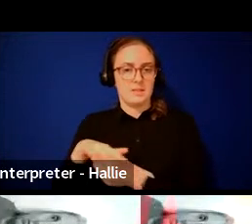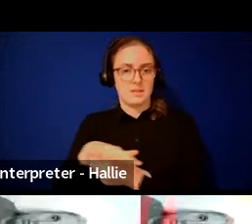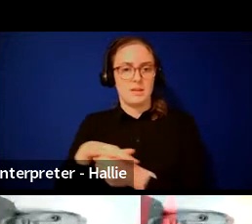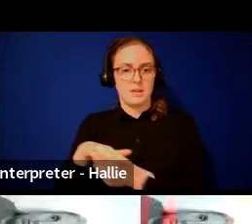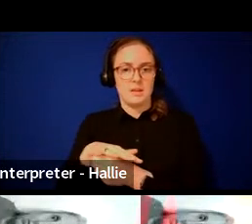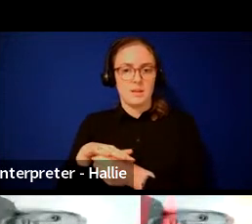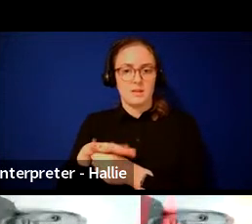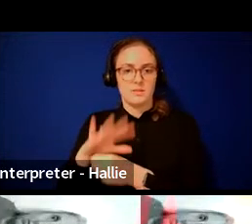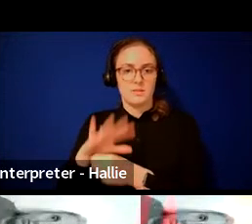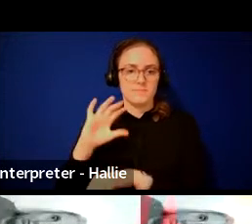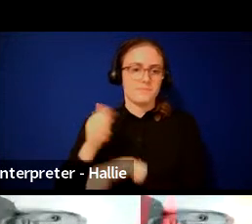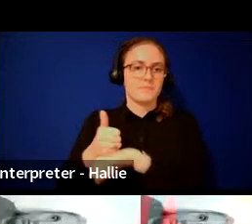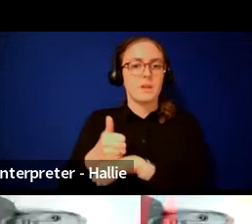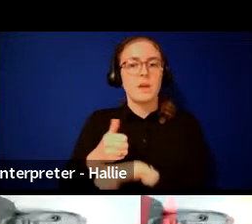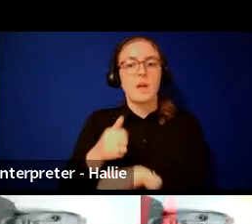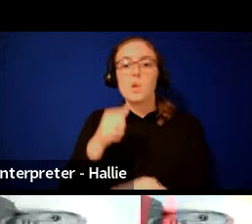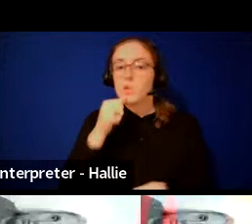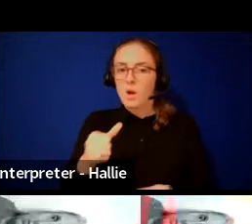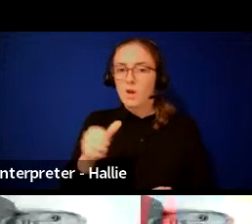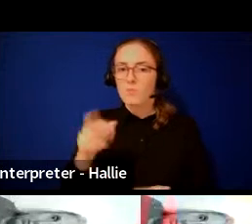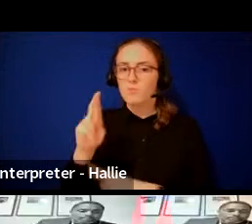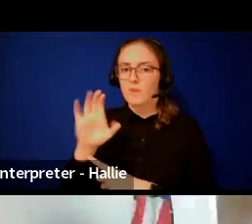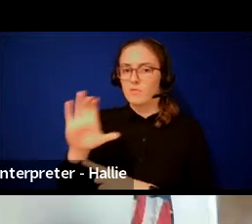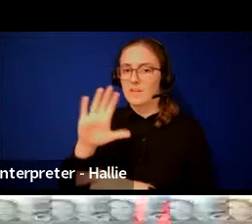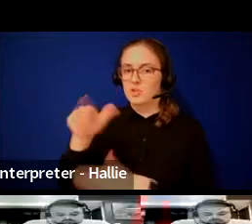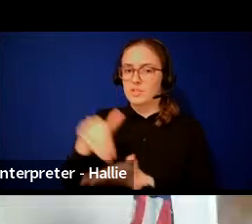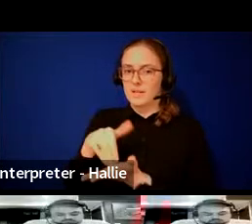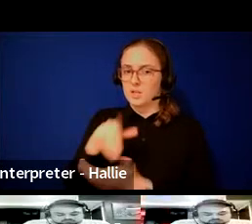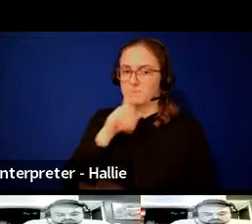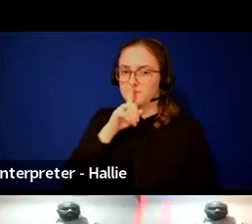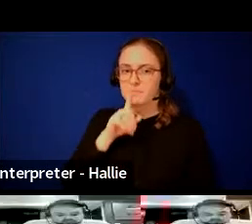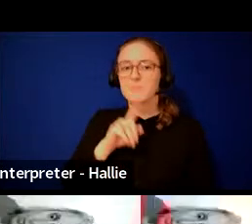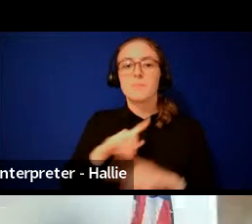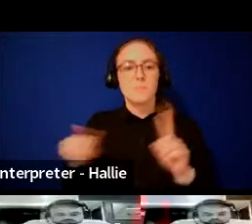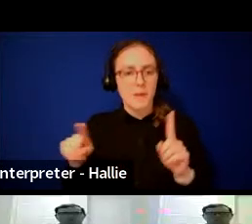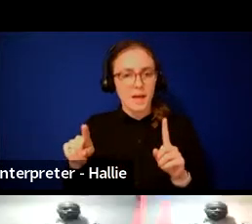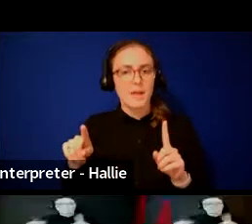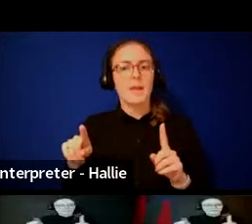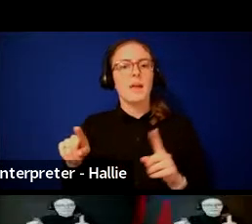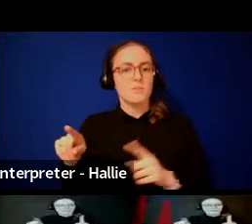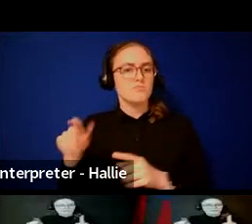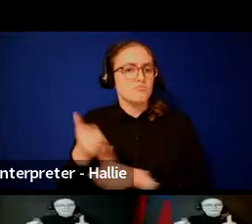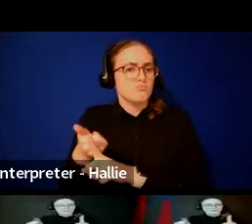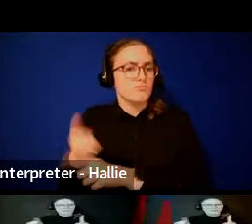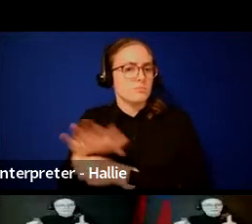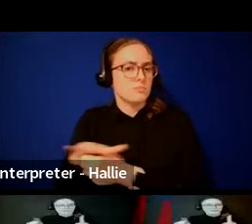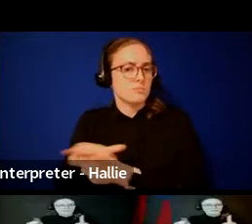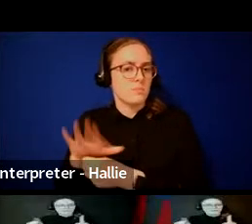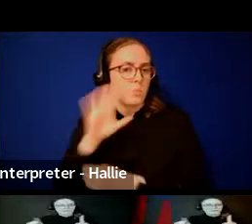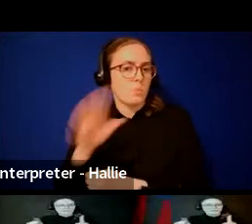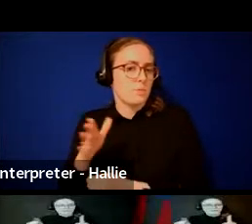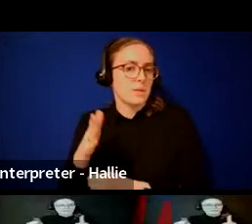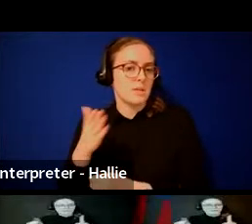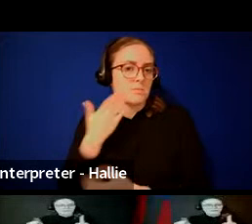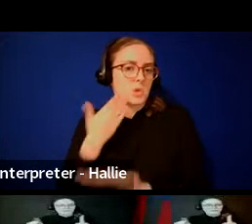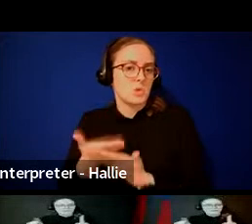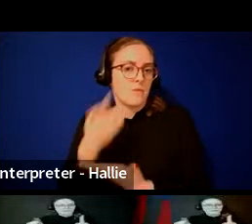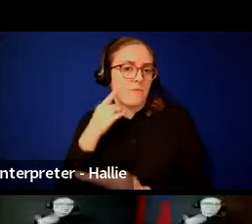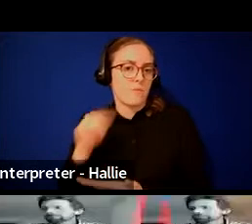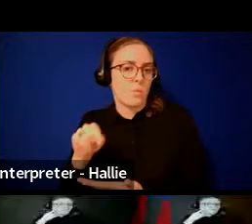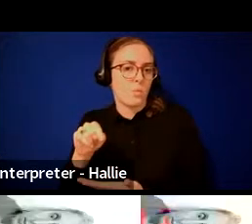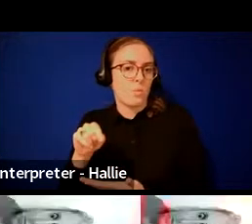put in there? It's not a recreation center, but it's an area that would be good for